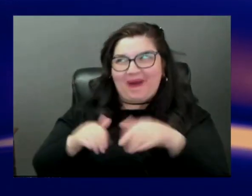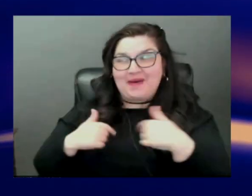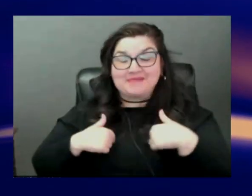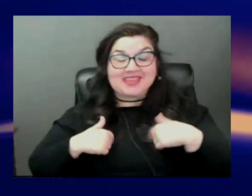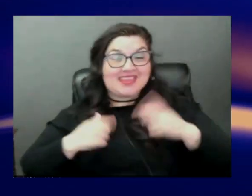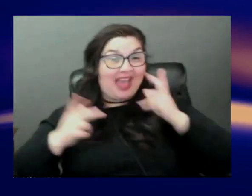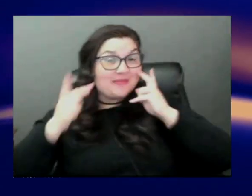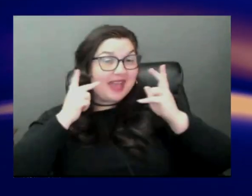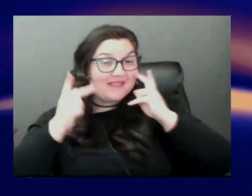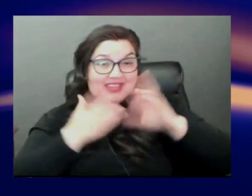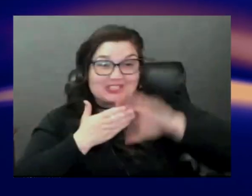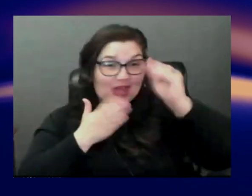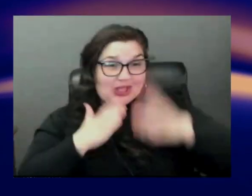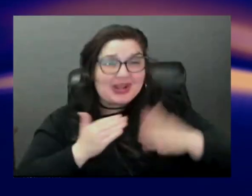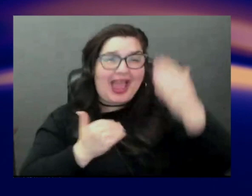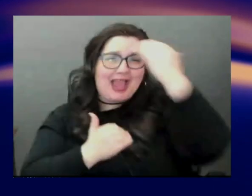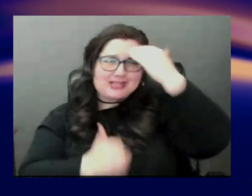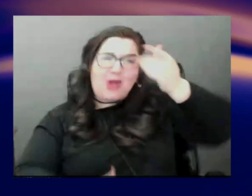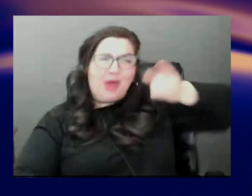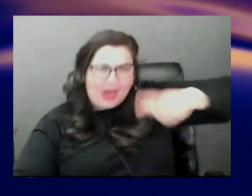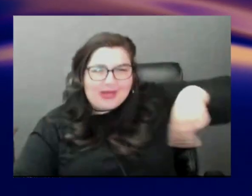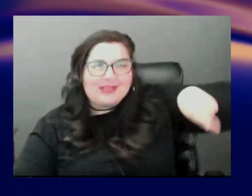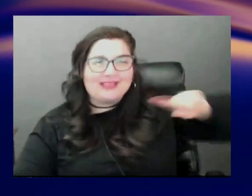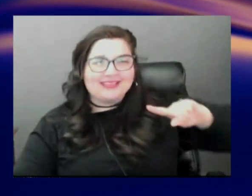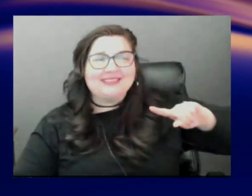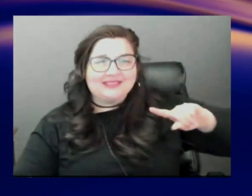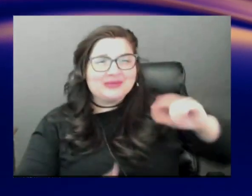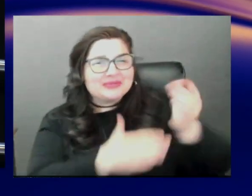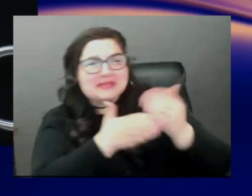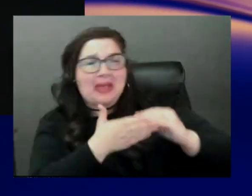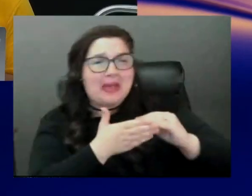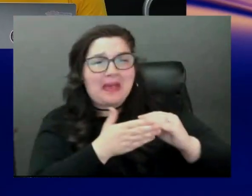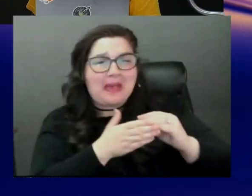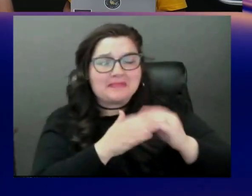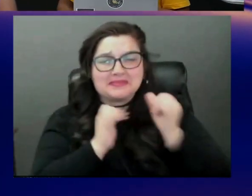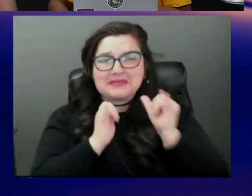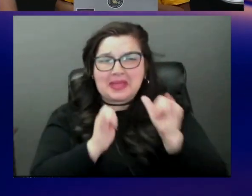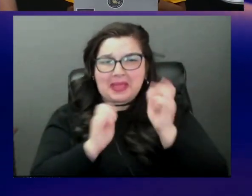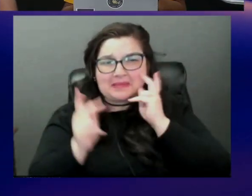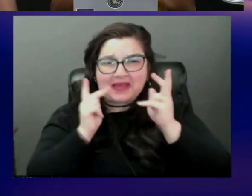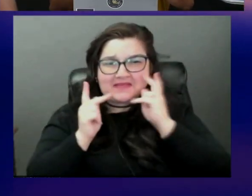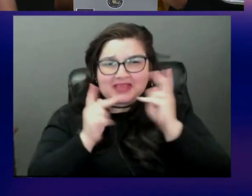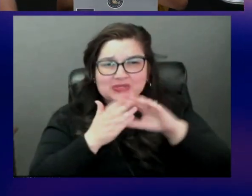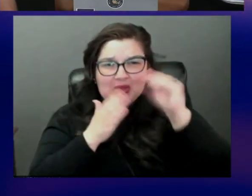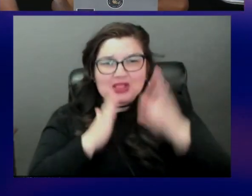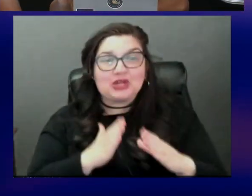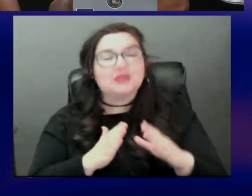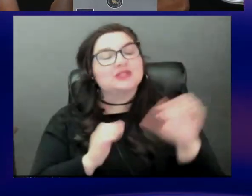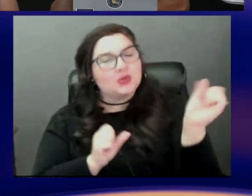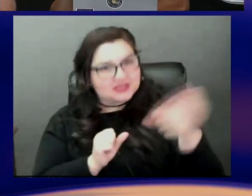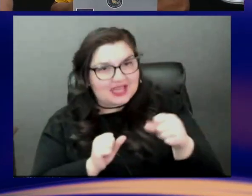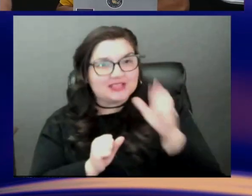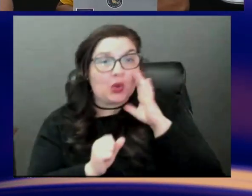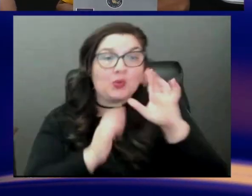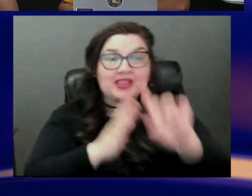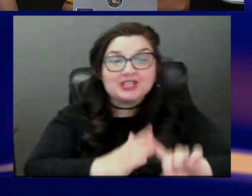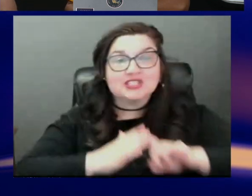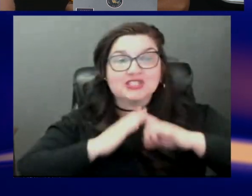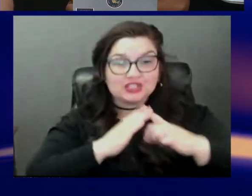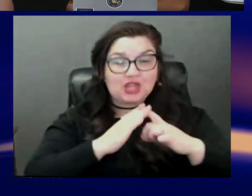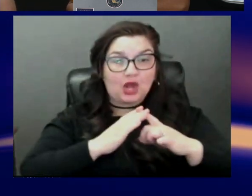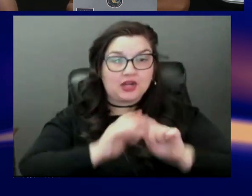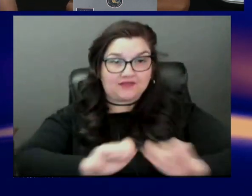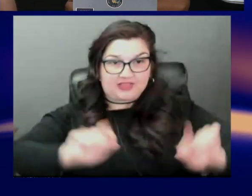I know that some of y'all are out there are visual learners, so we are definitely going to see something very visual today. So we're going to start off in the terminal because